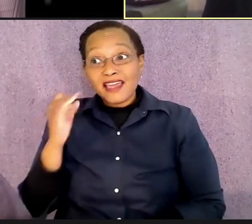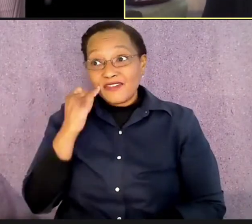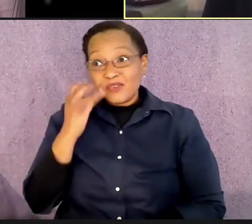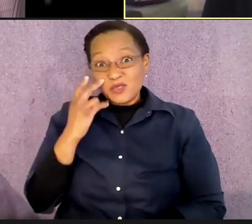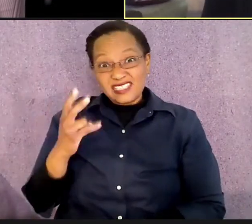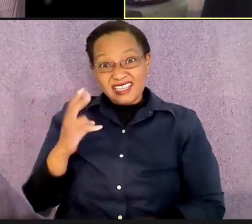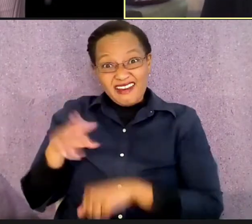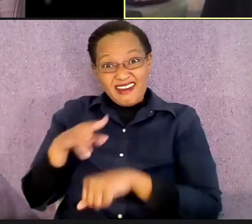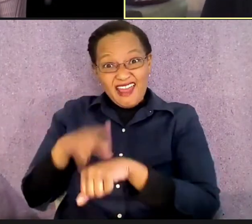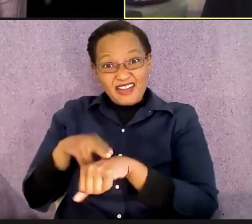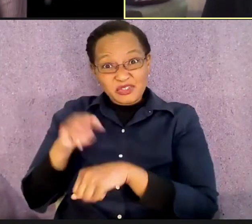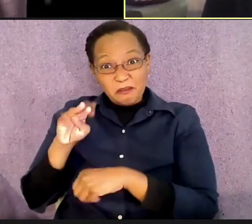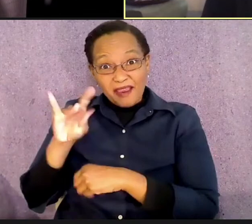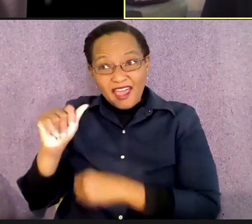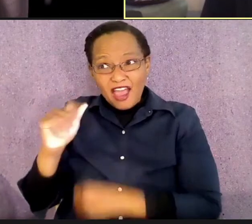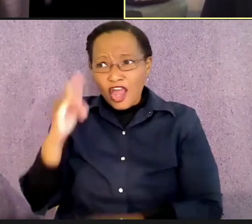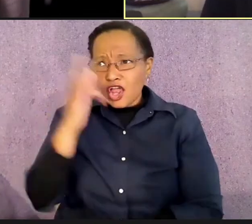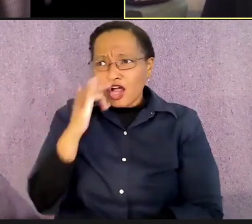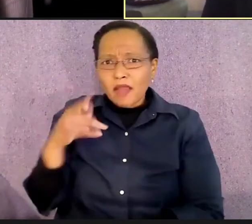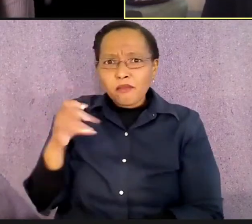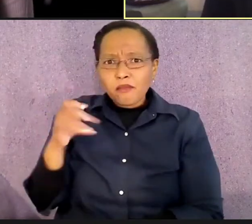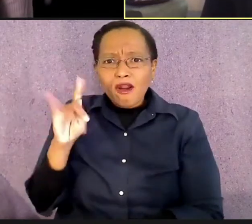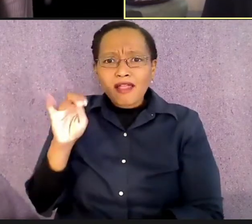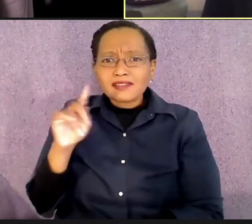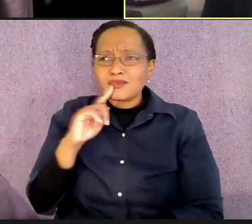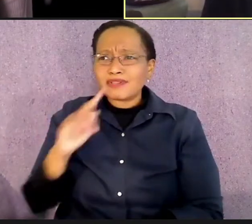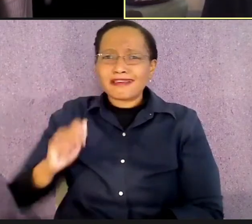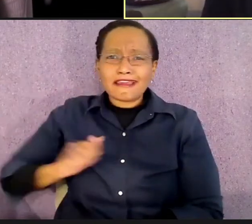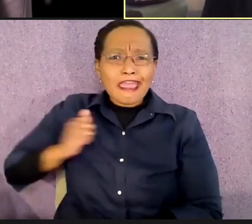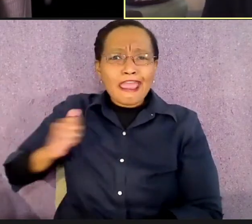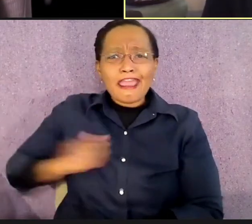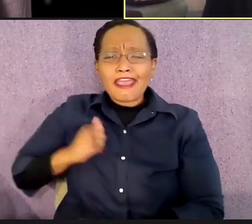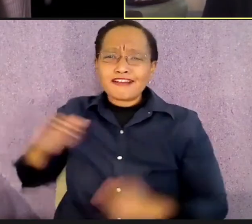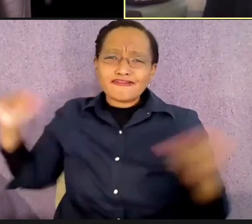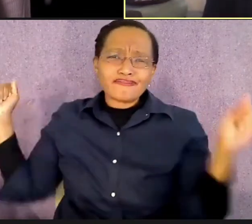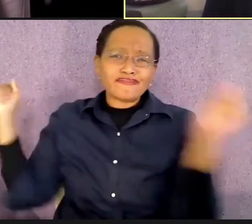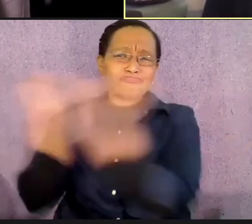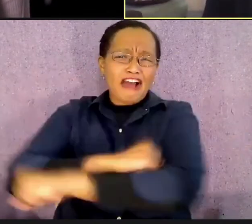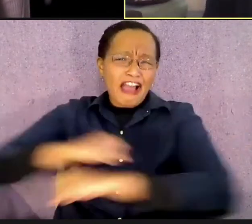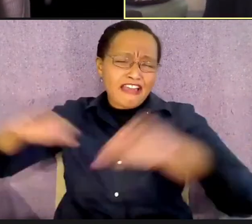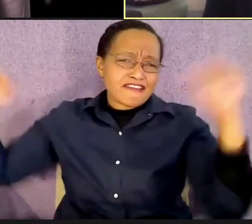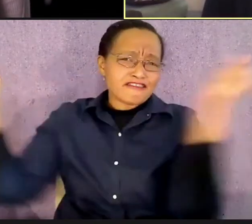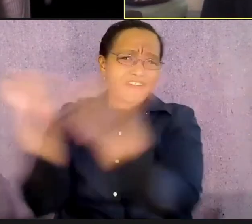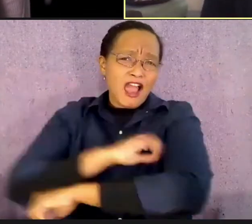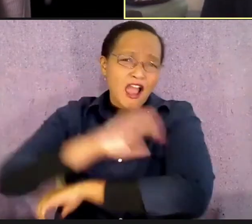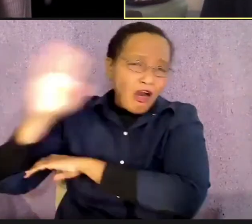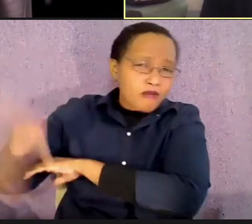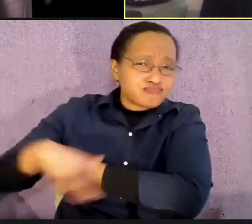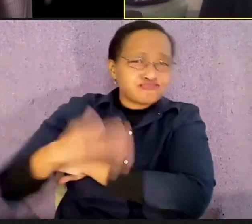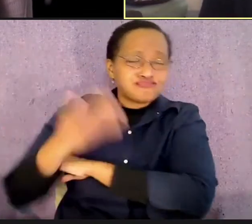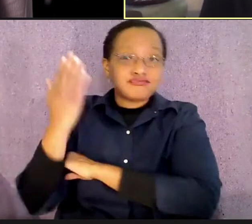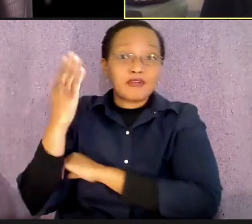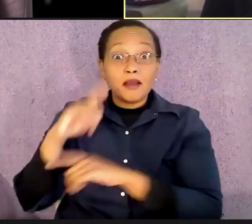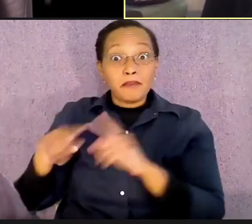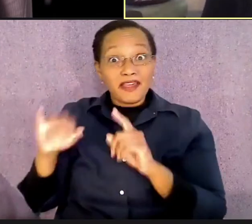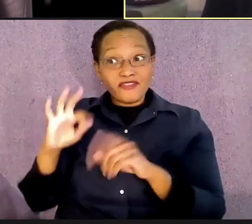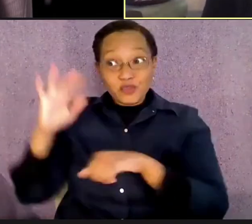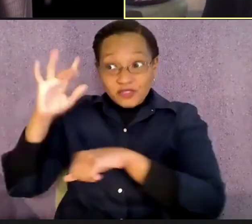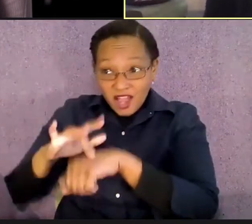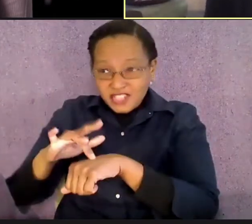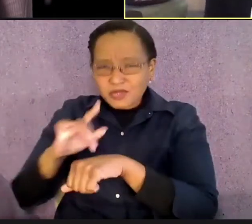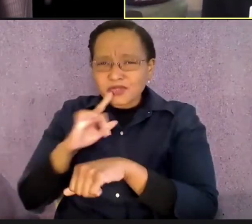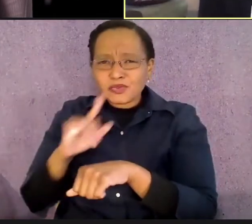fight from morning to night. And if you go to Portland, that was happening in about 4 square city blocks, and it was only happening for a couple hours of the night. It wasn't